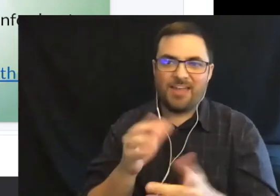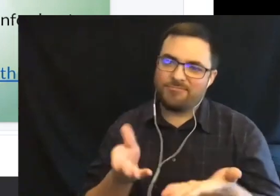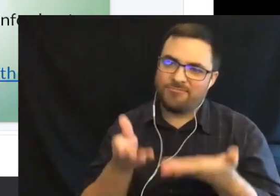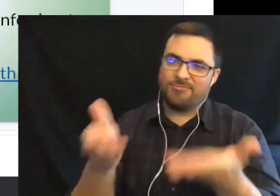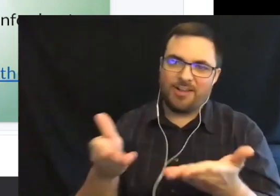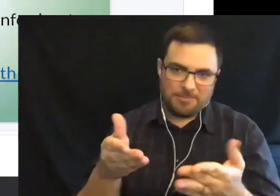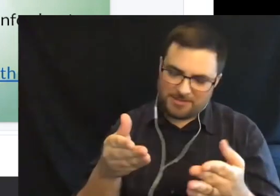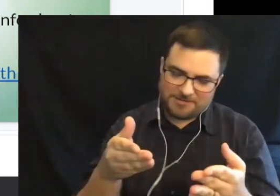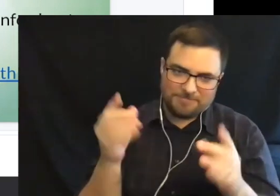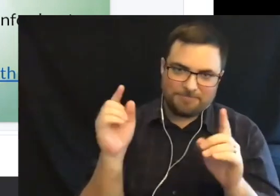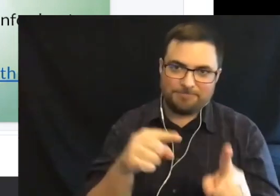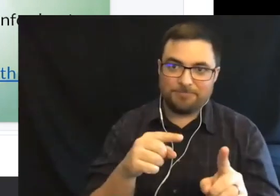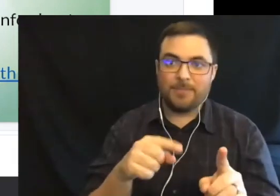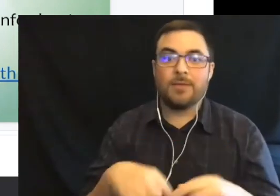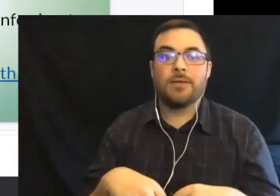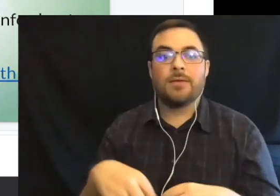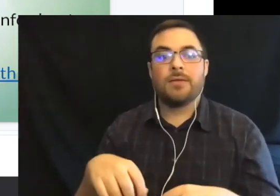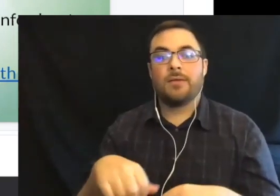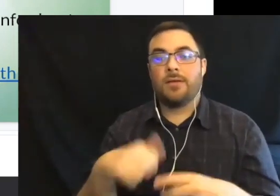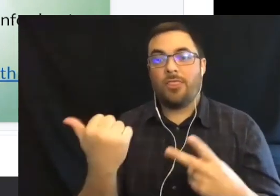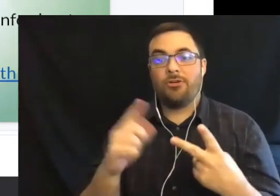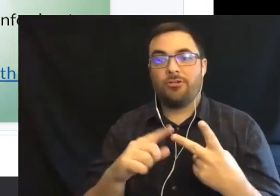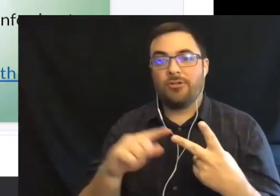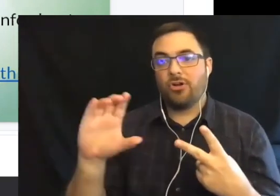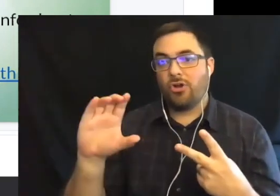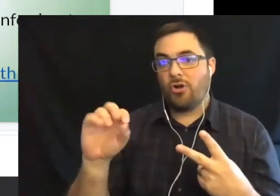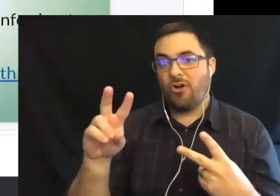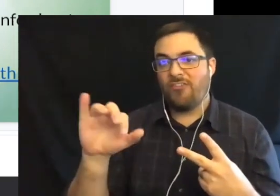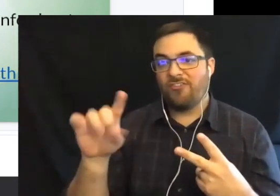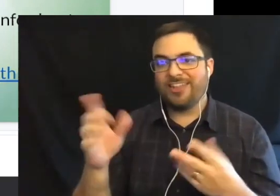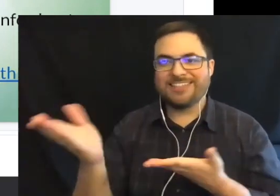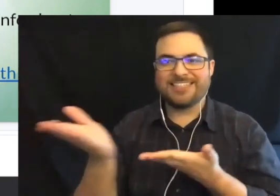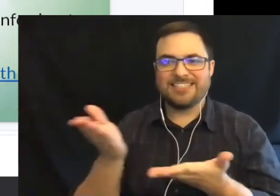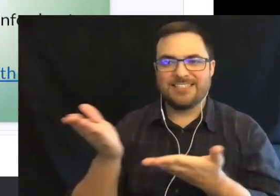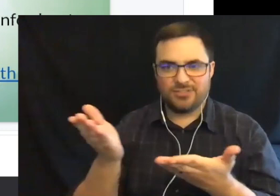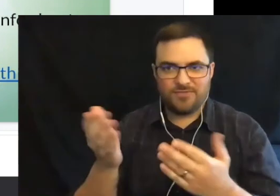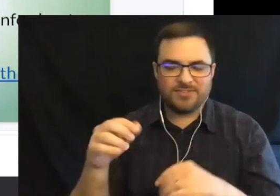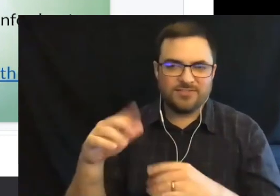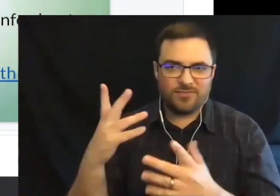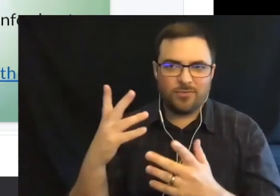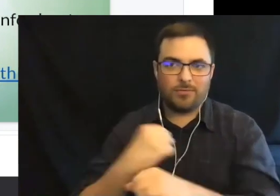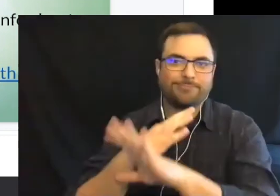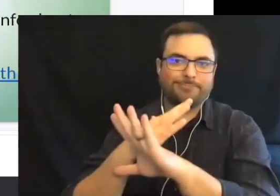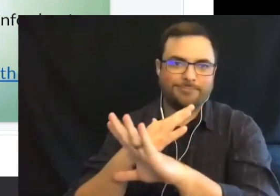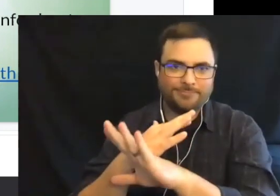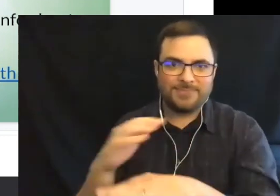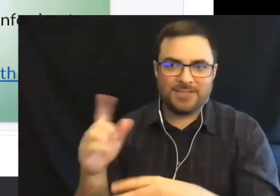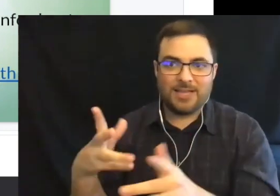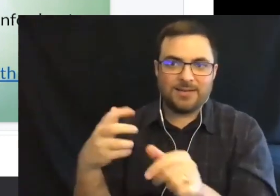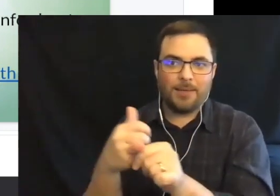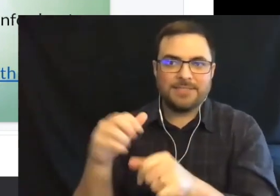FAQ. And then the COVID teleservice considerations, that one was updated in October as